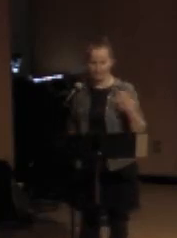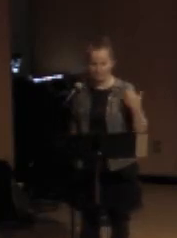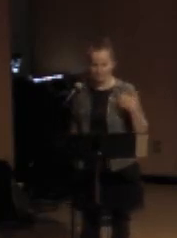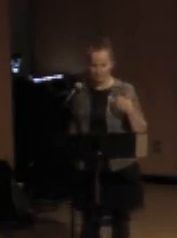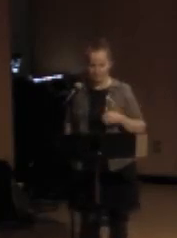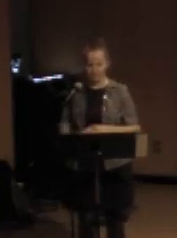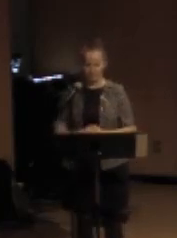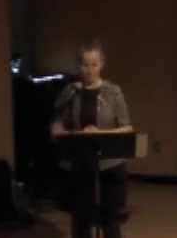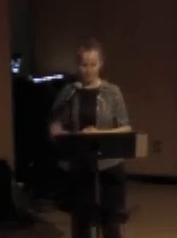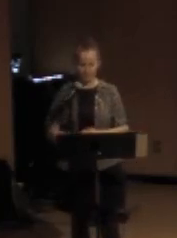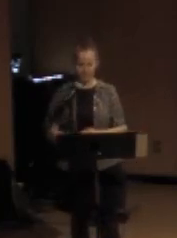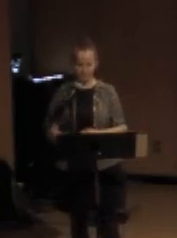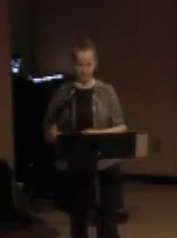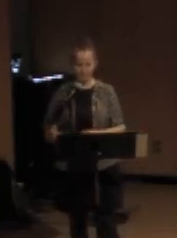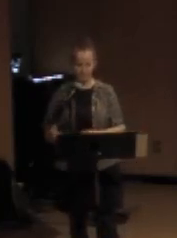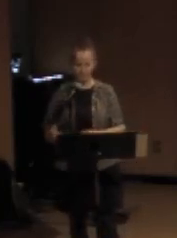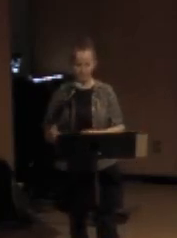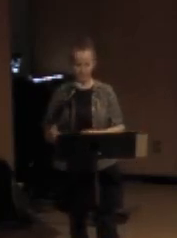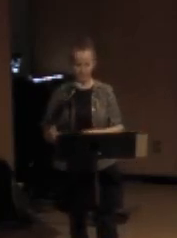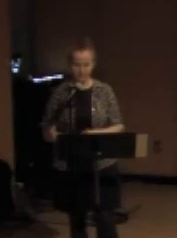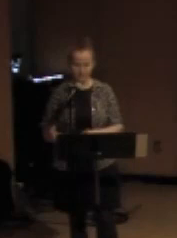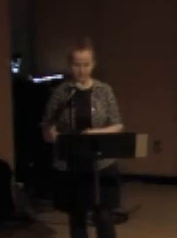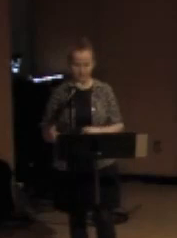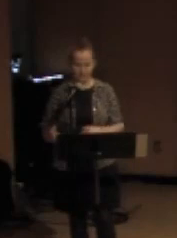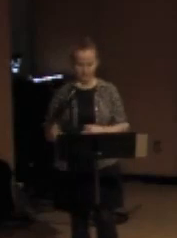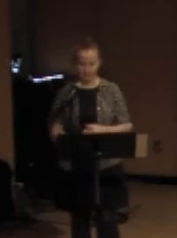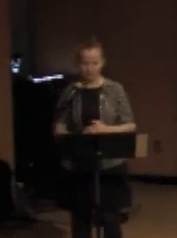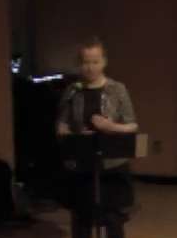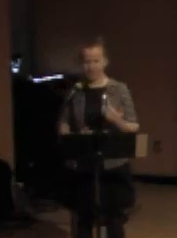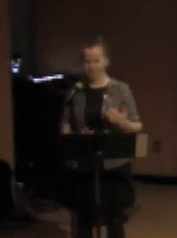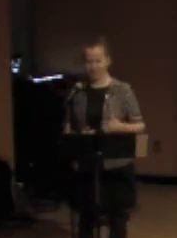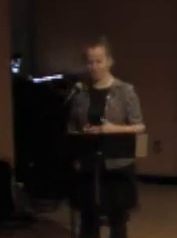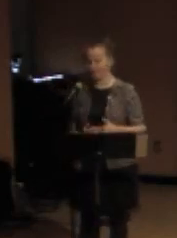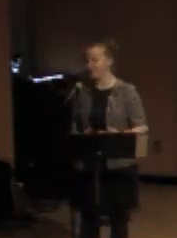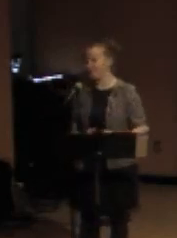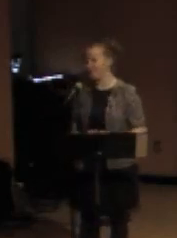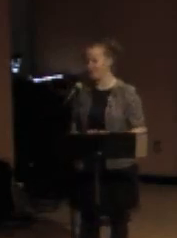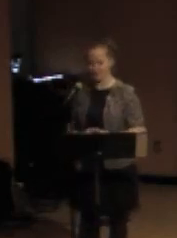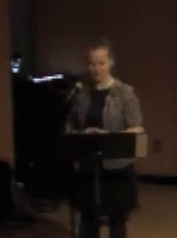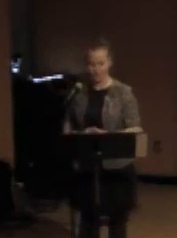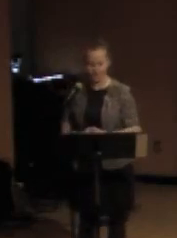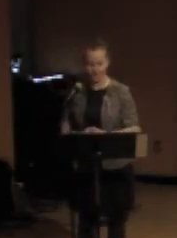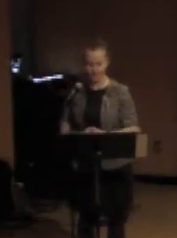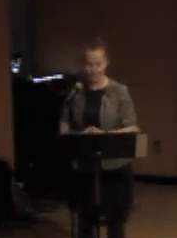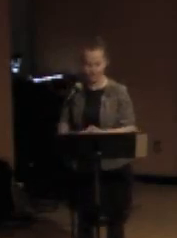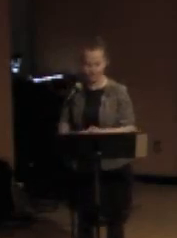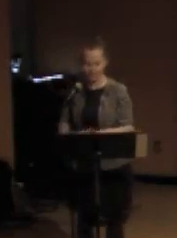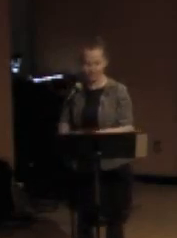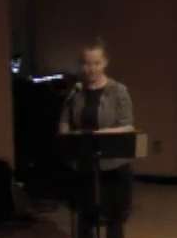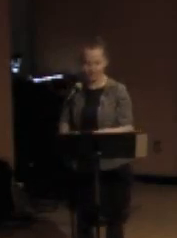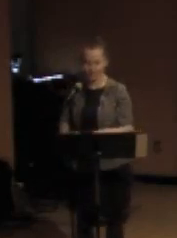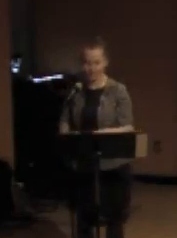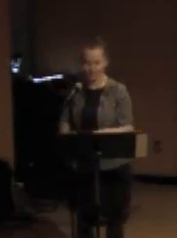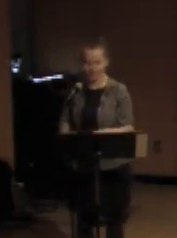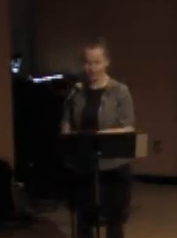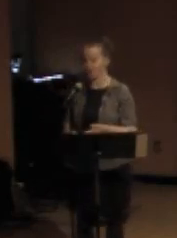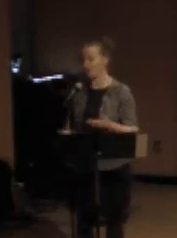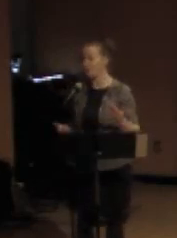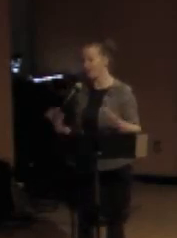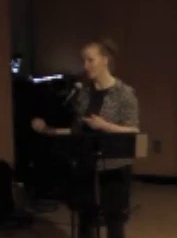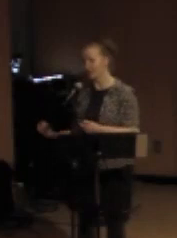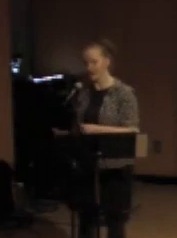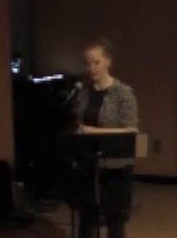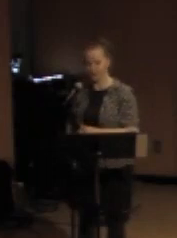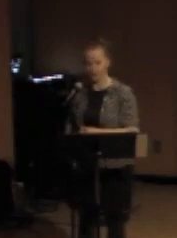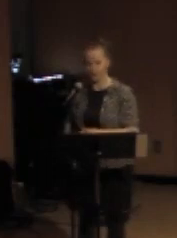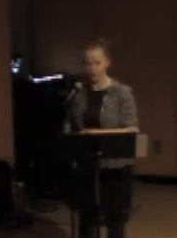up and the young man and the father exit the door to the left but I should really run to the store now so I can offer you something I was